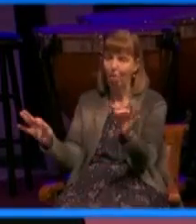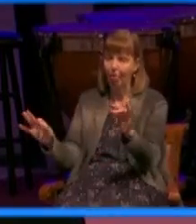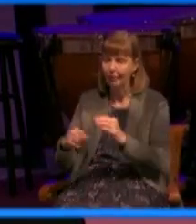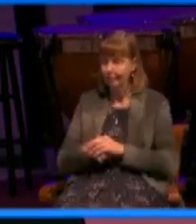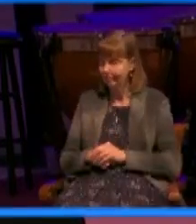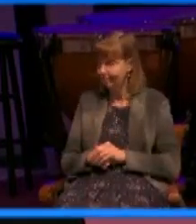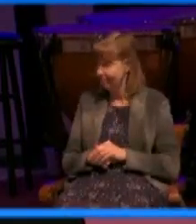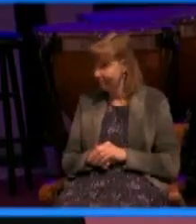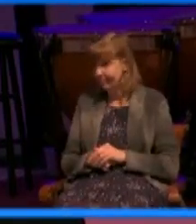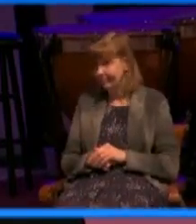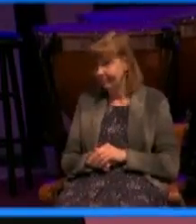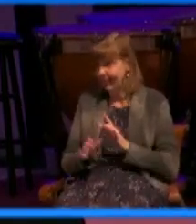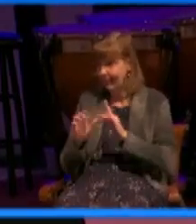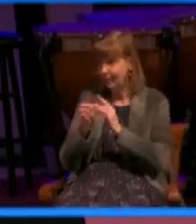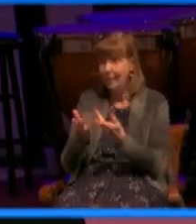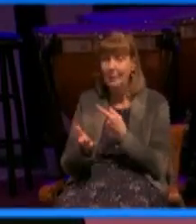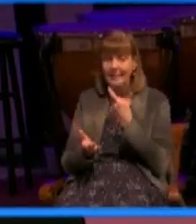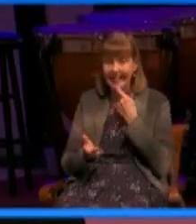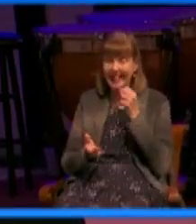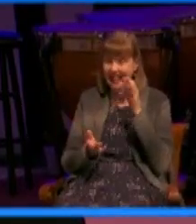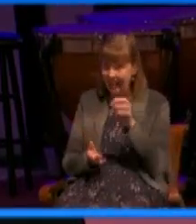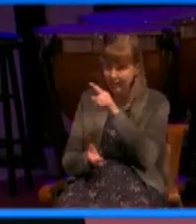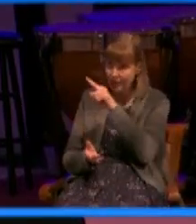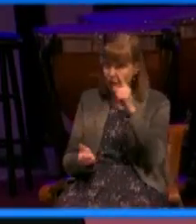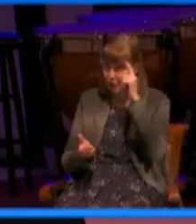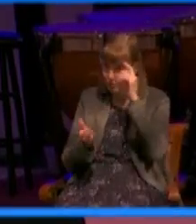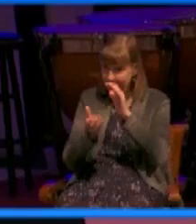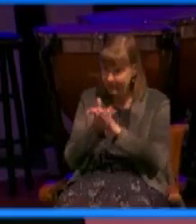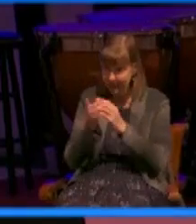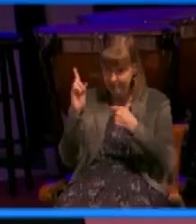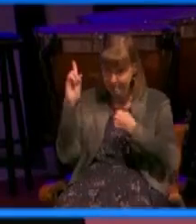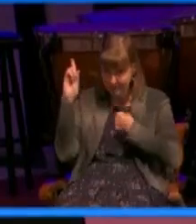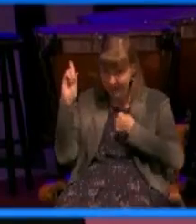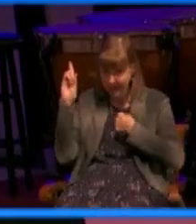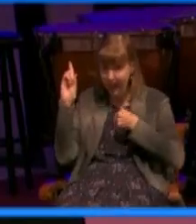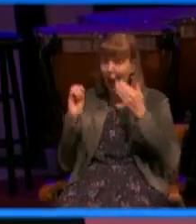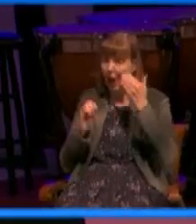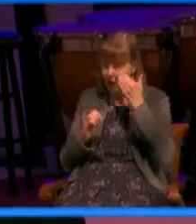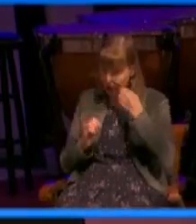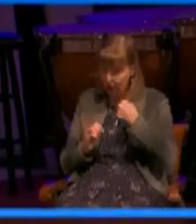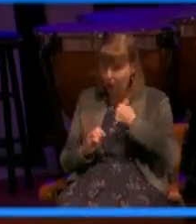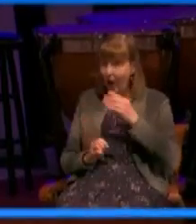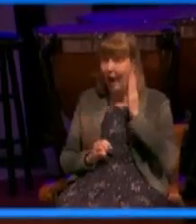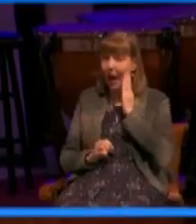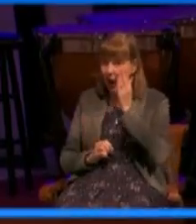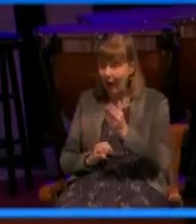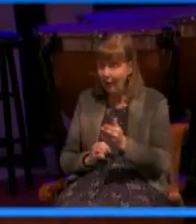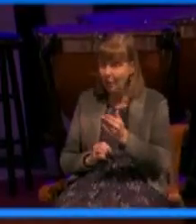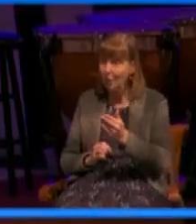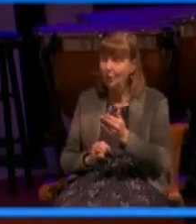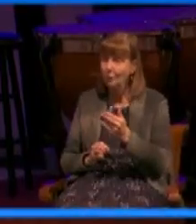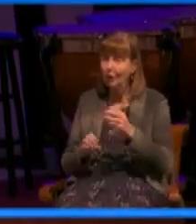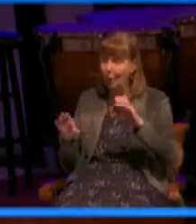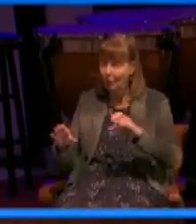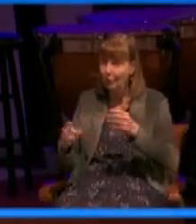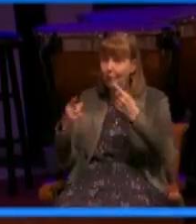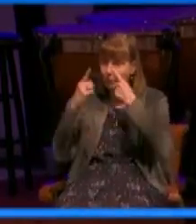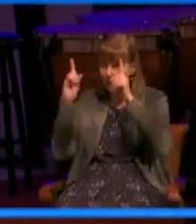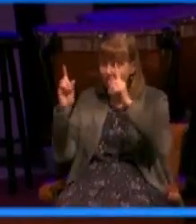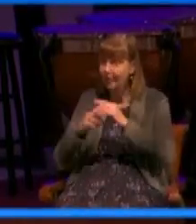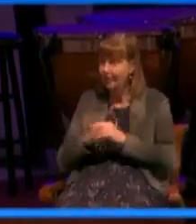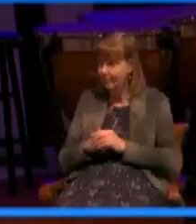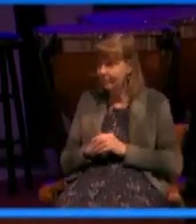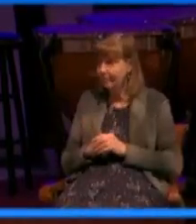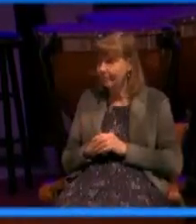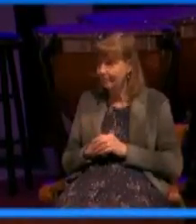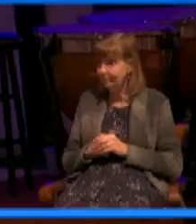me, if you know I will do this, then walk before me. Not only that, look at verse 3. He says in verse 3, then Abraham